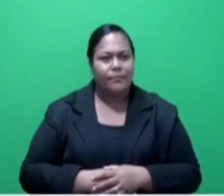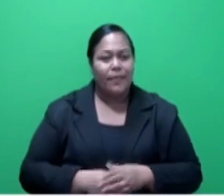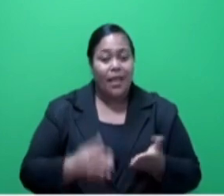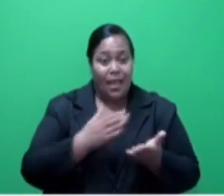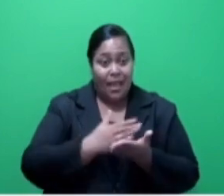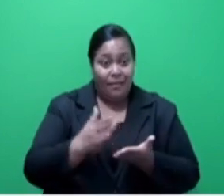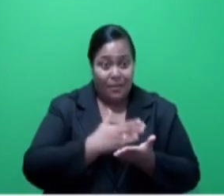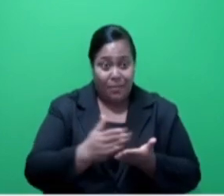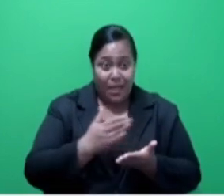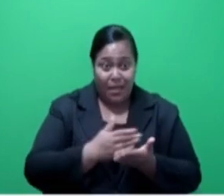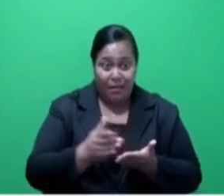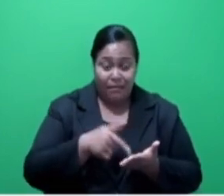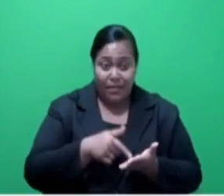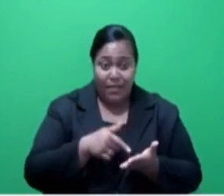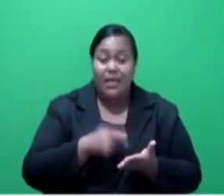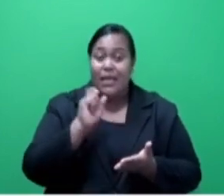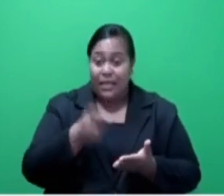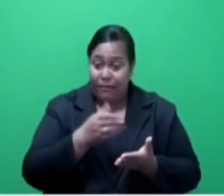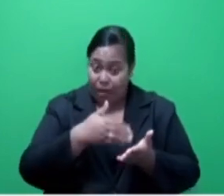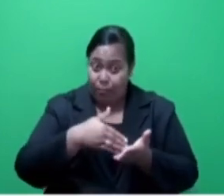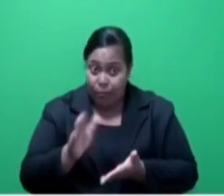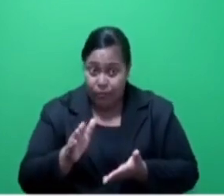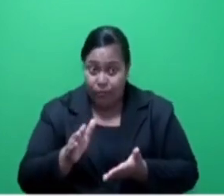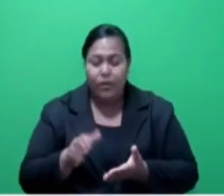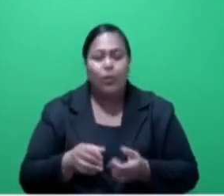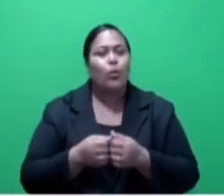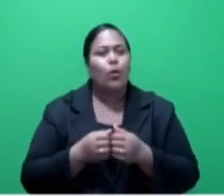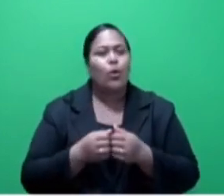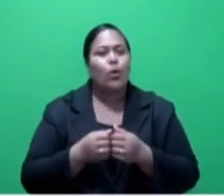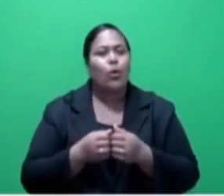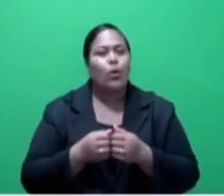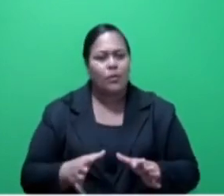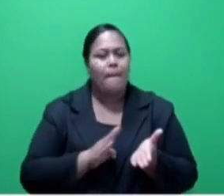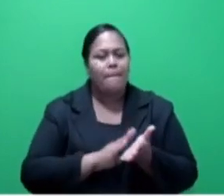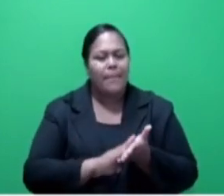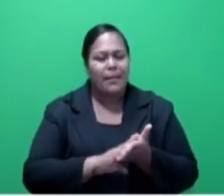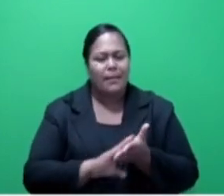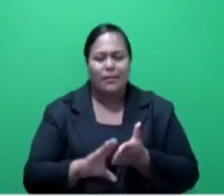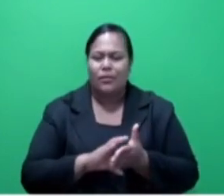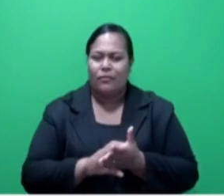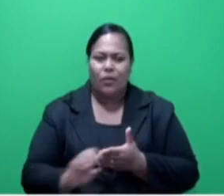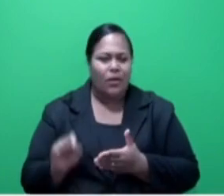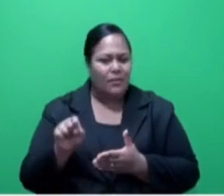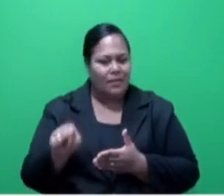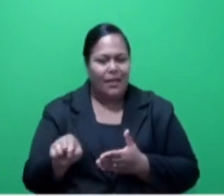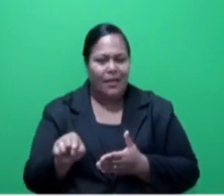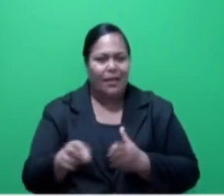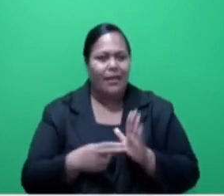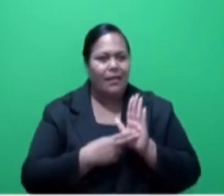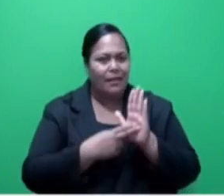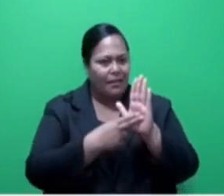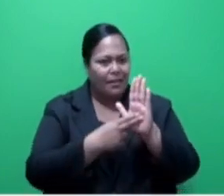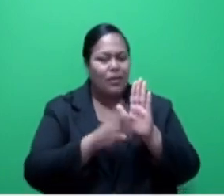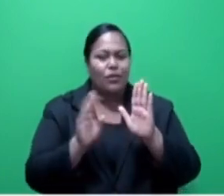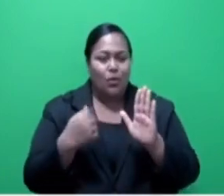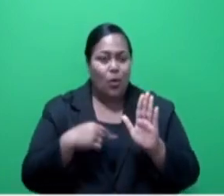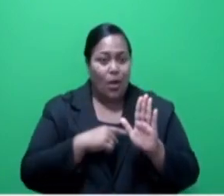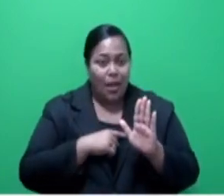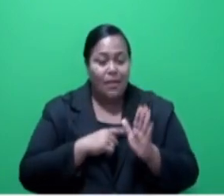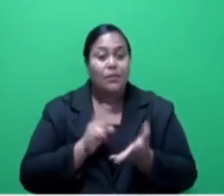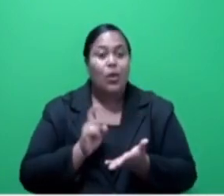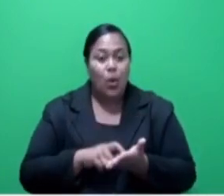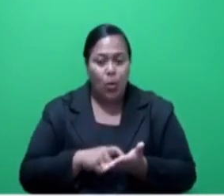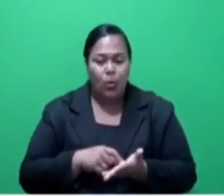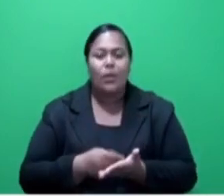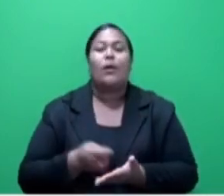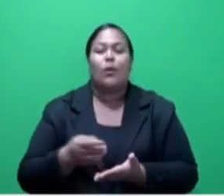have lost over $1 billion just in Natandola. Those laws had to be put in place to rescue